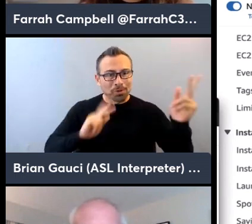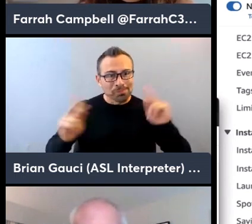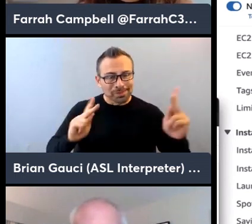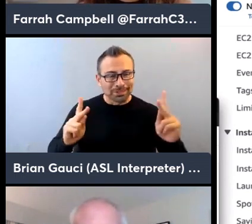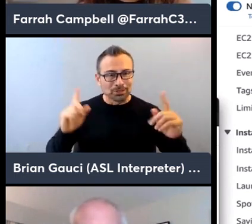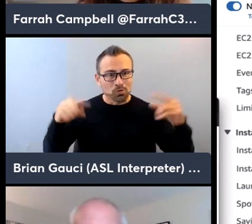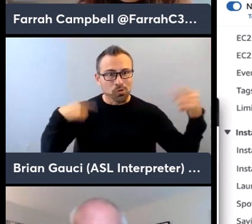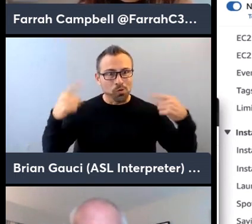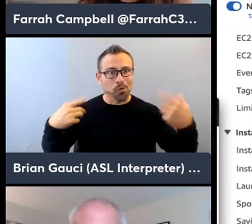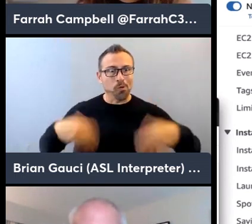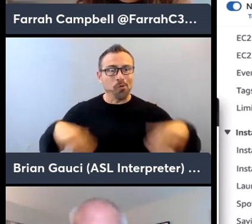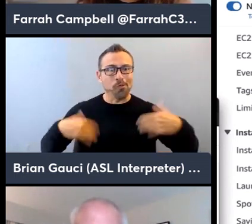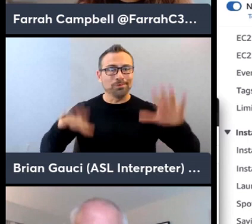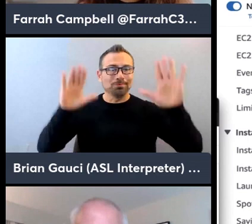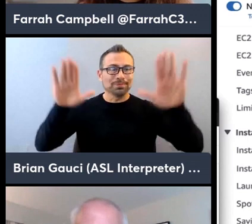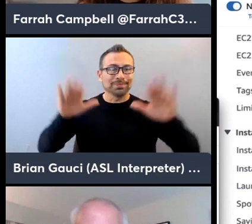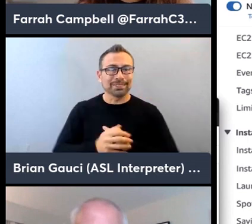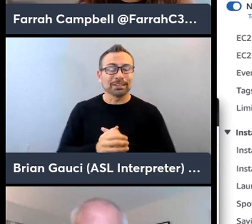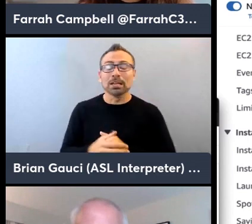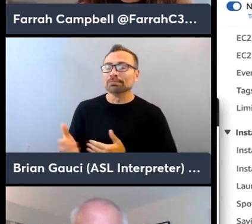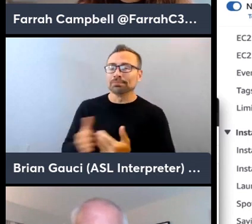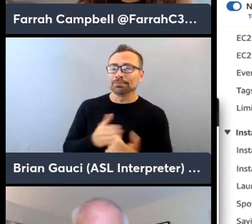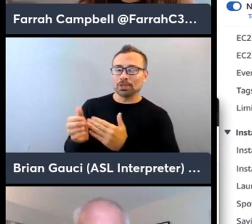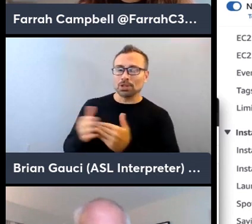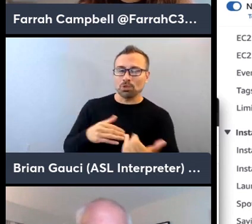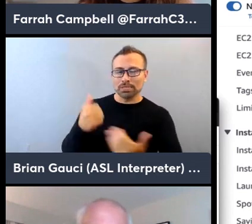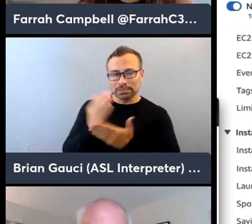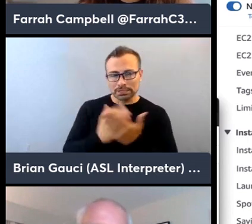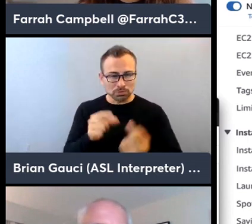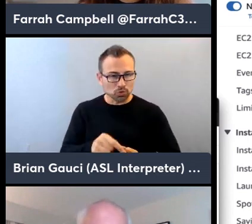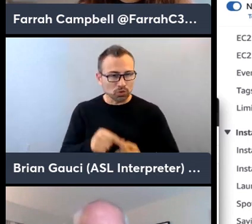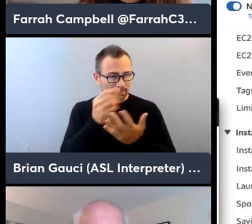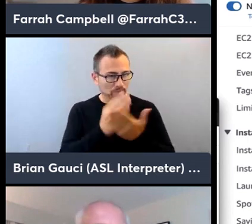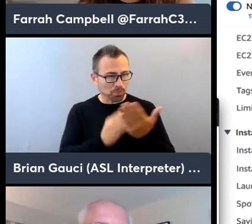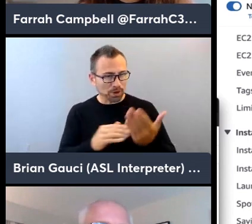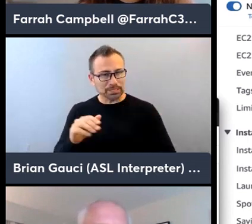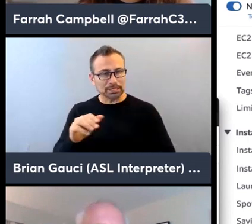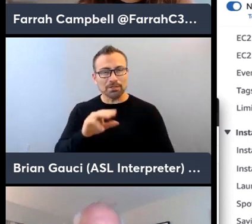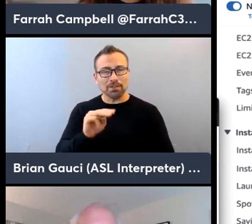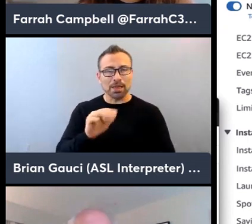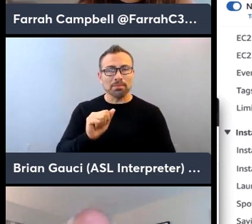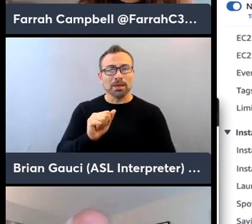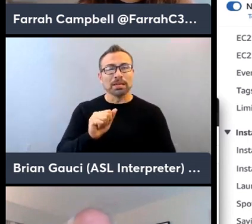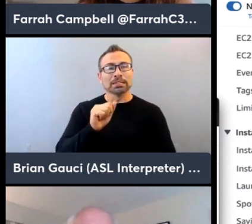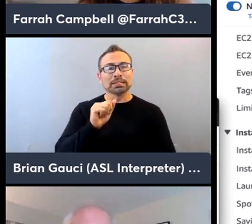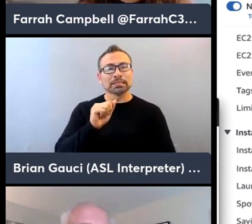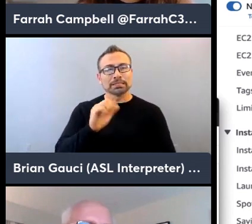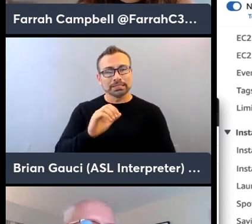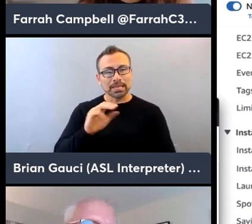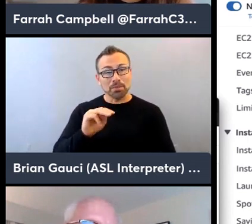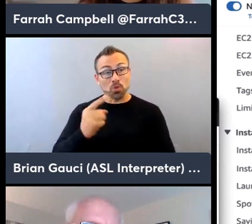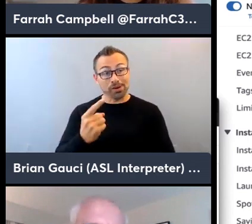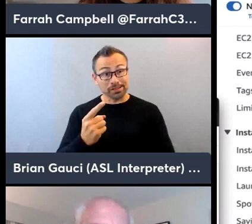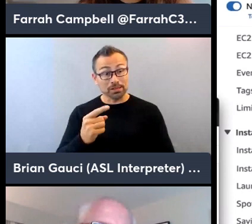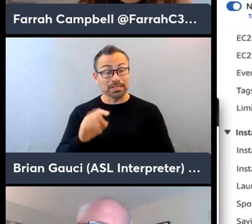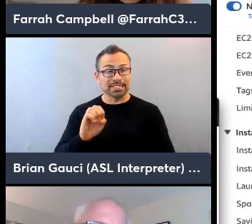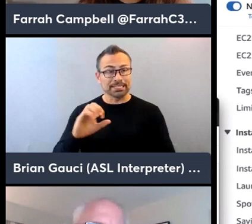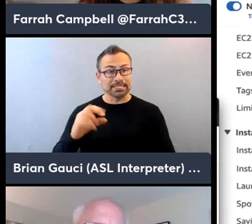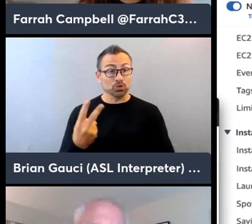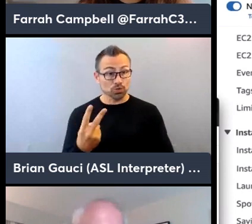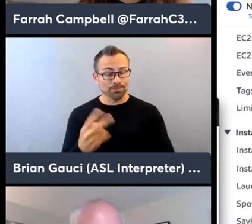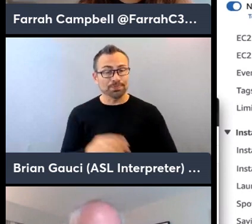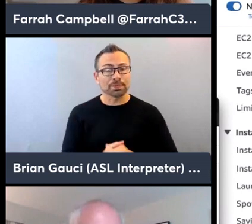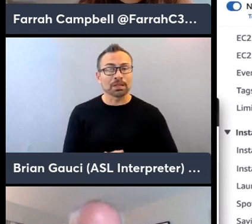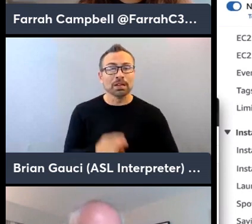Anyway, so I mentioned some of the unique aspects about EC2 Mac, and one of the unique aspects is that EC2 Mac is all